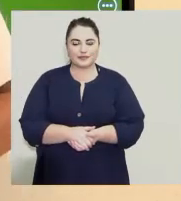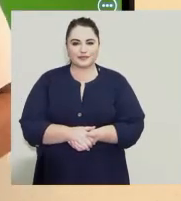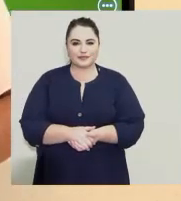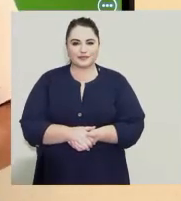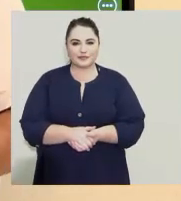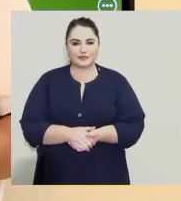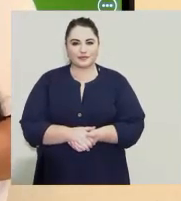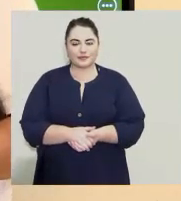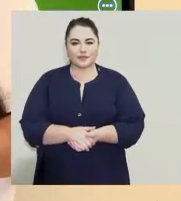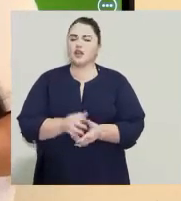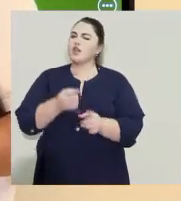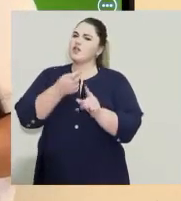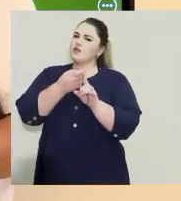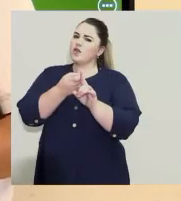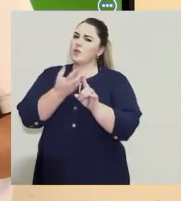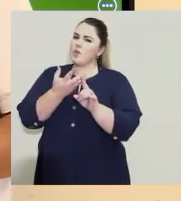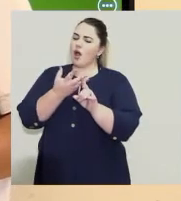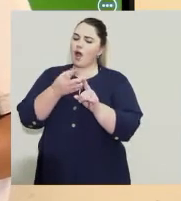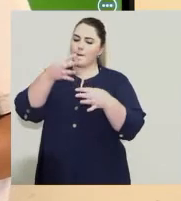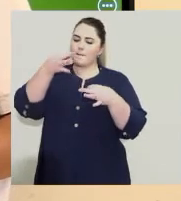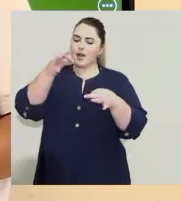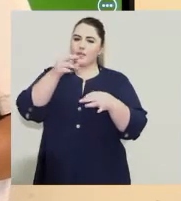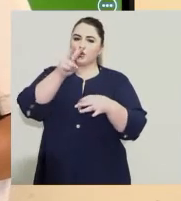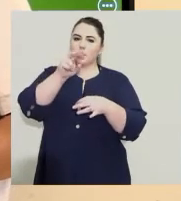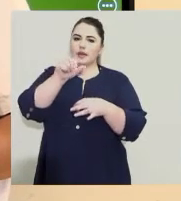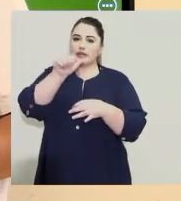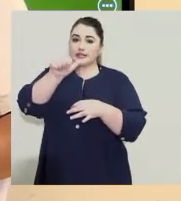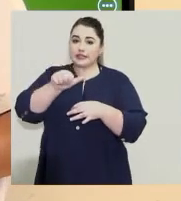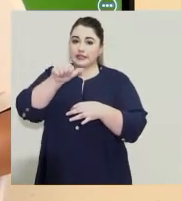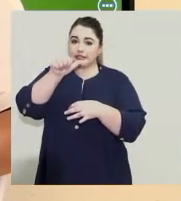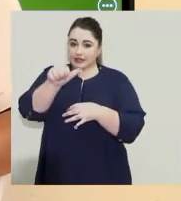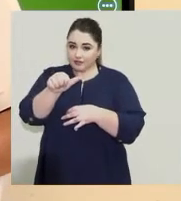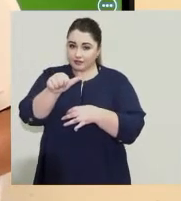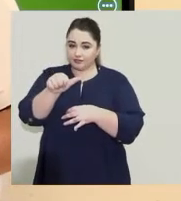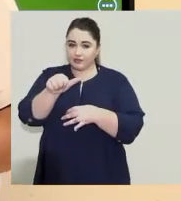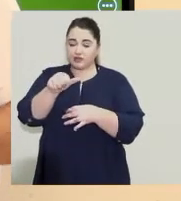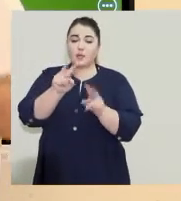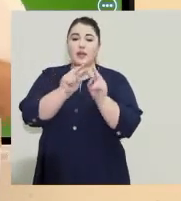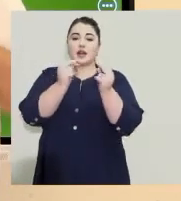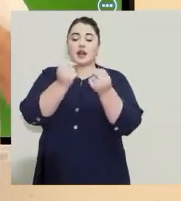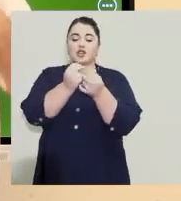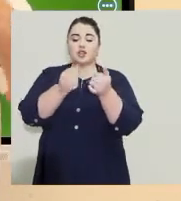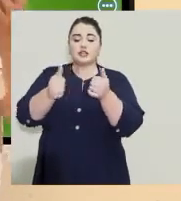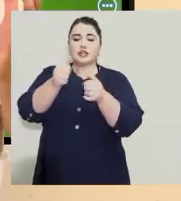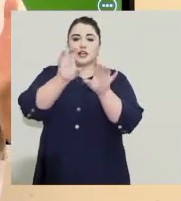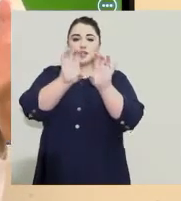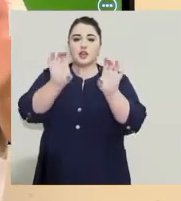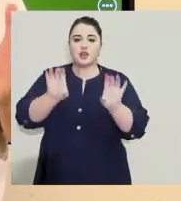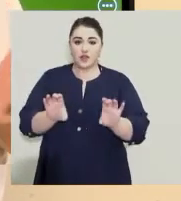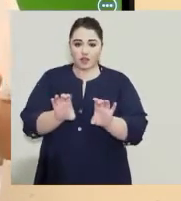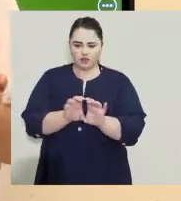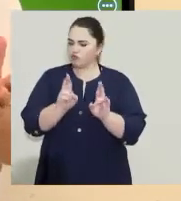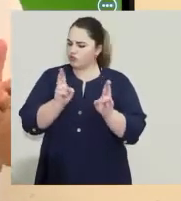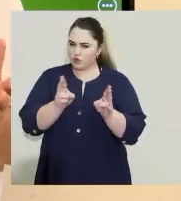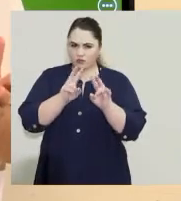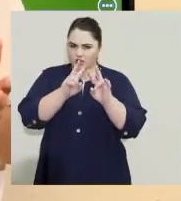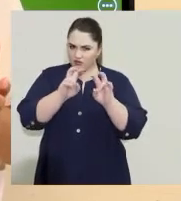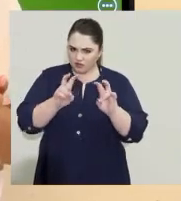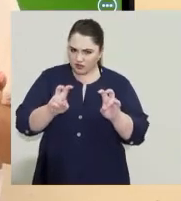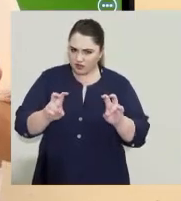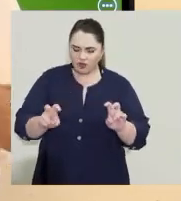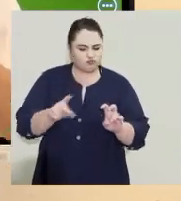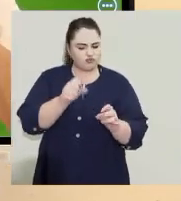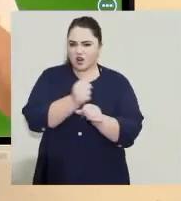This was taken from the paper of 2016 from the National Senior Certificate. And it's normally an investigation that you've never seen